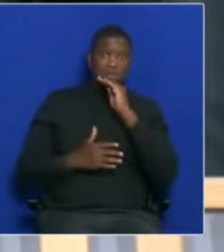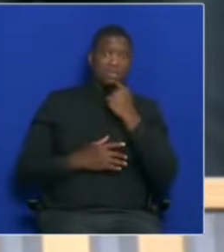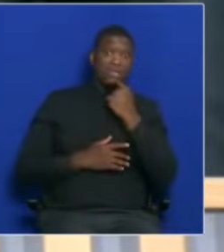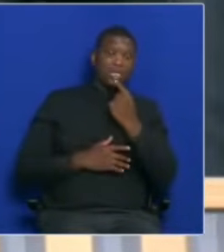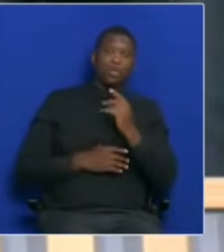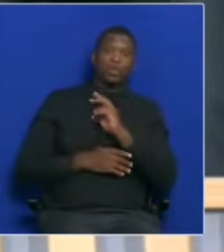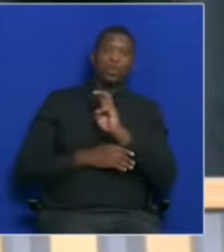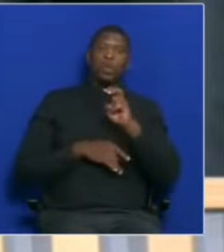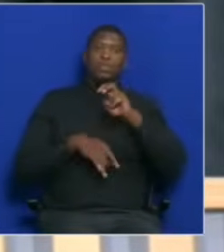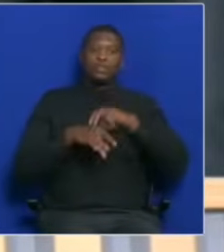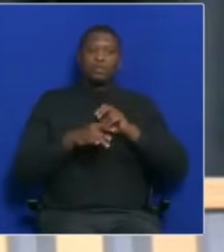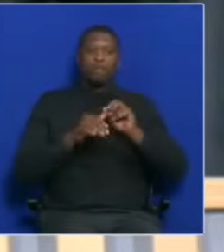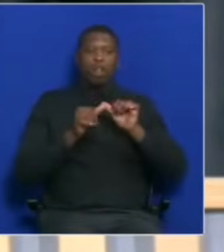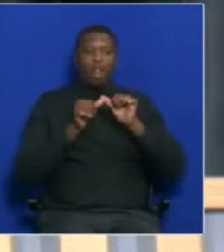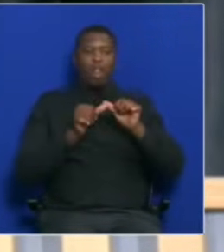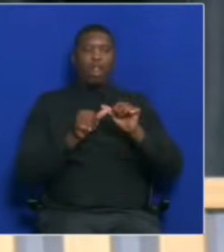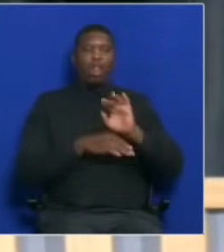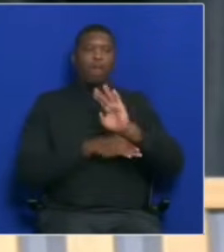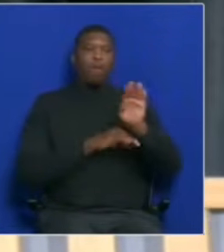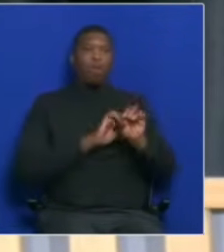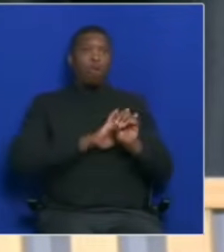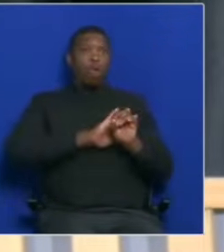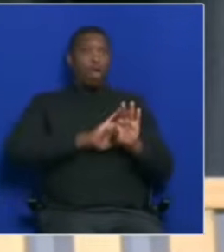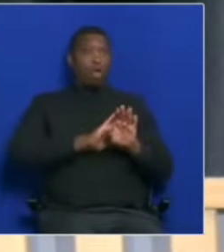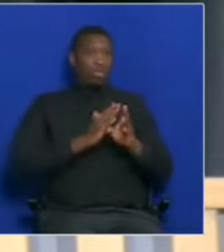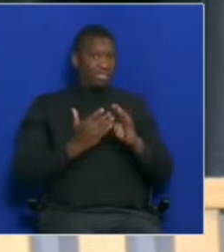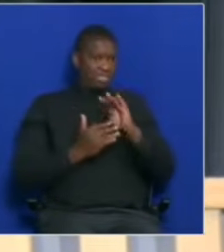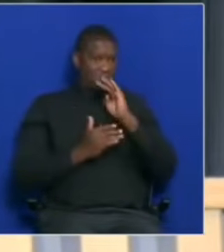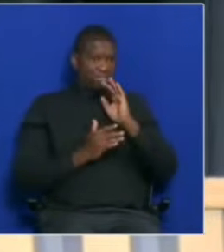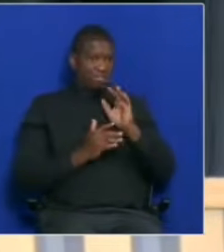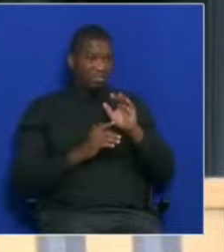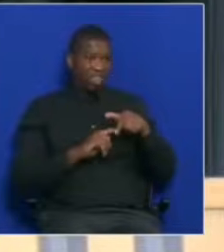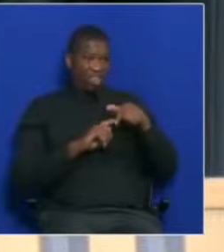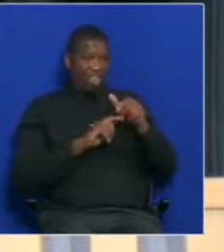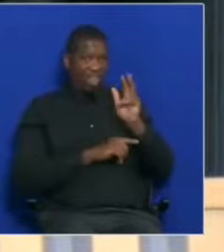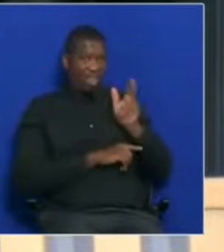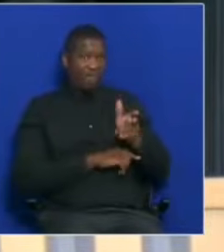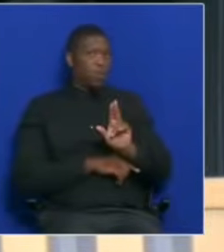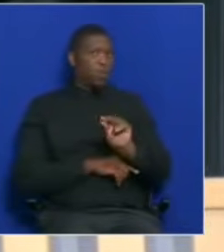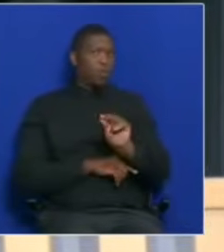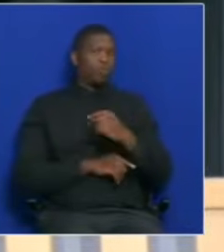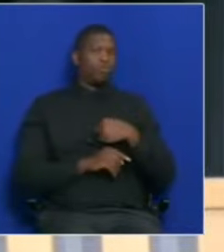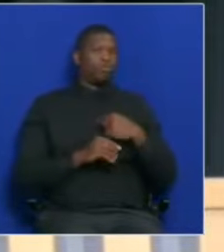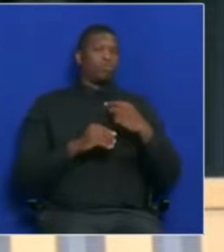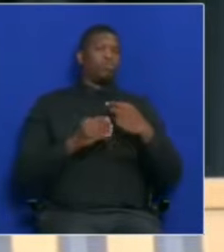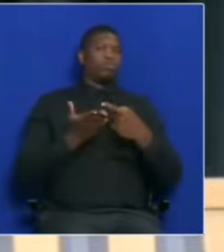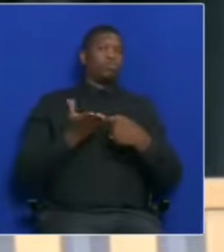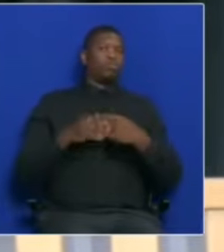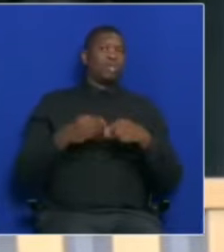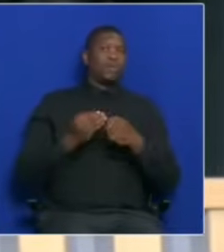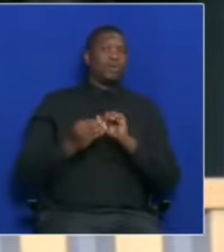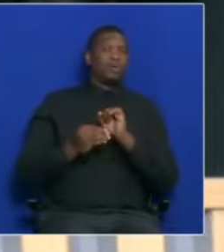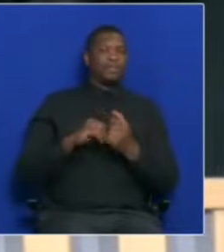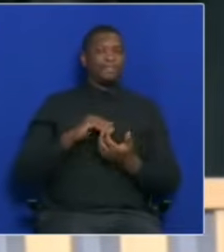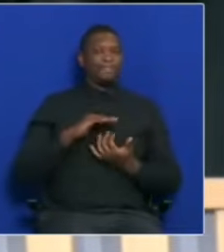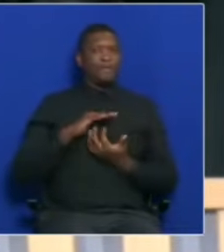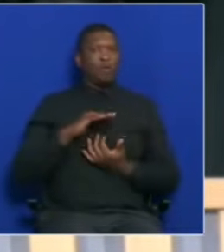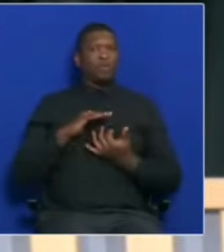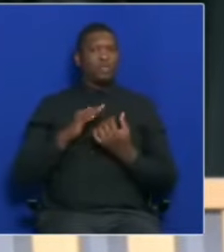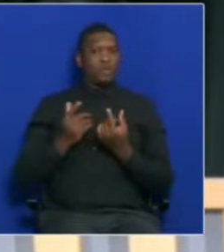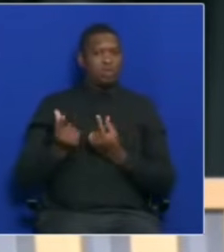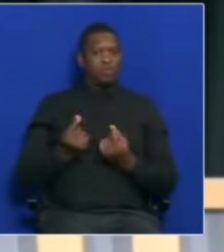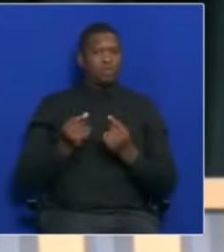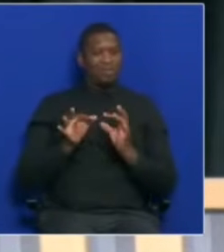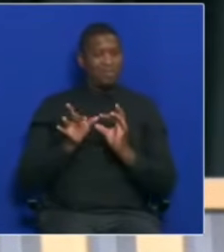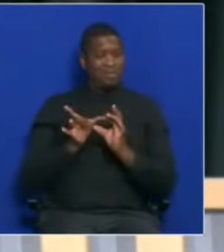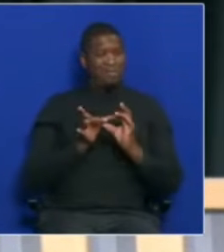lights thing that you've decided to park against him. I'm talking about here what I say the motive had nothing to do with the blue lights, had